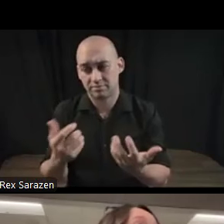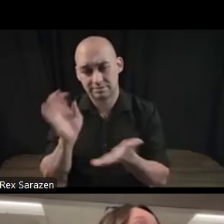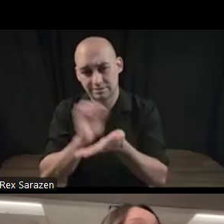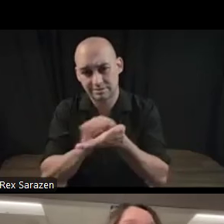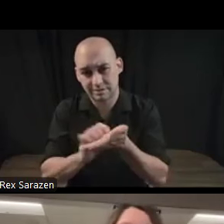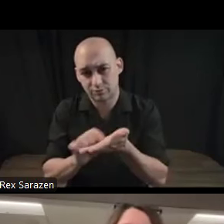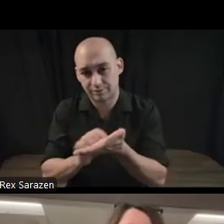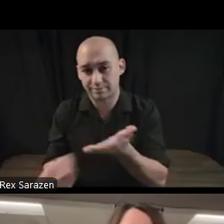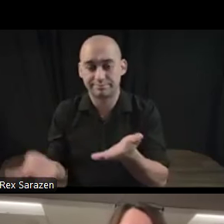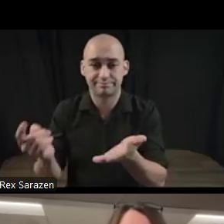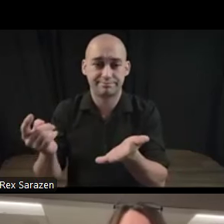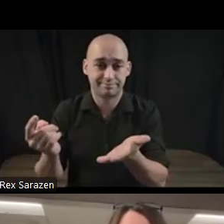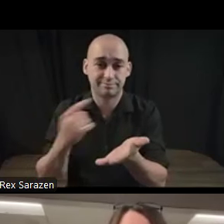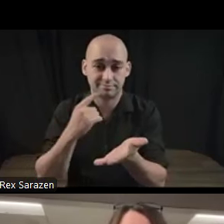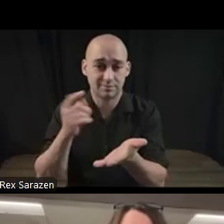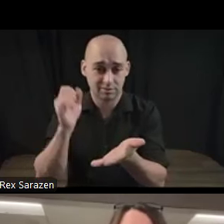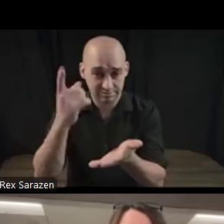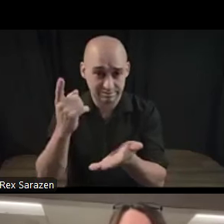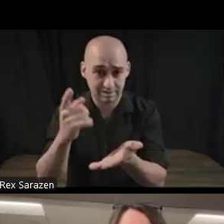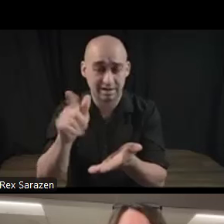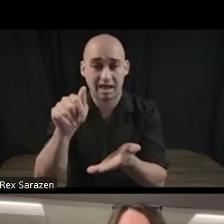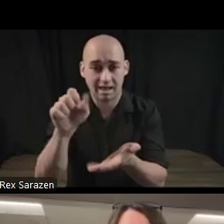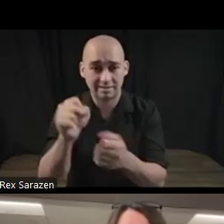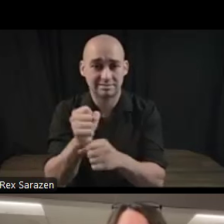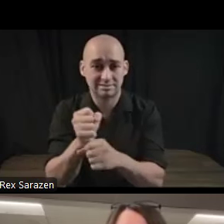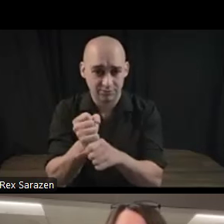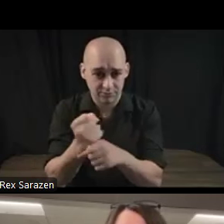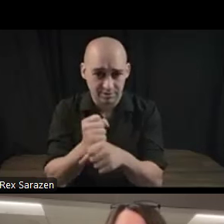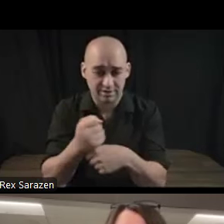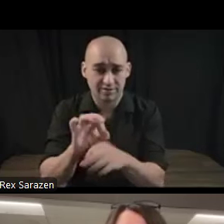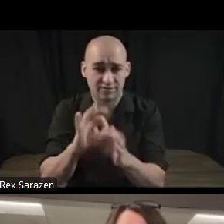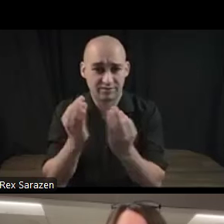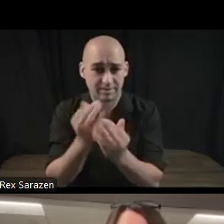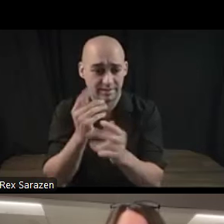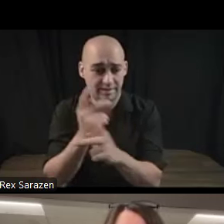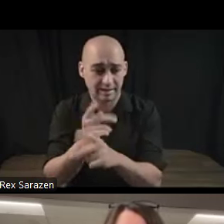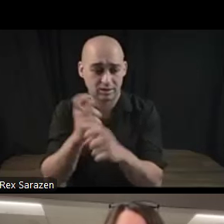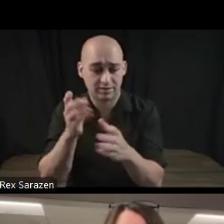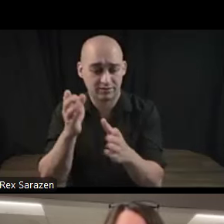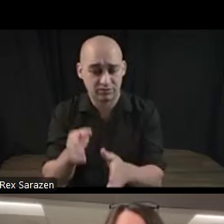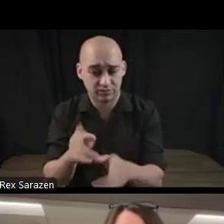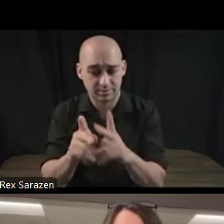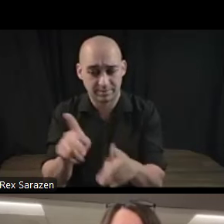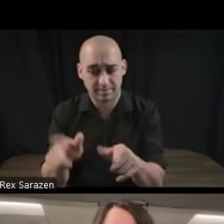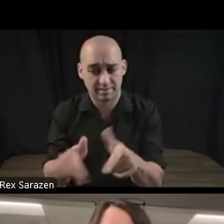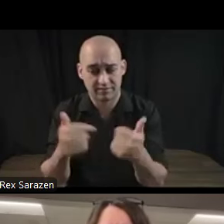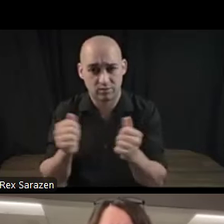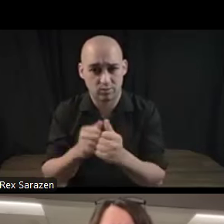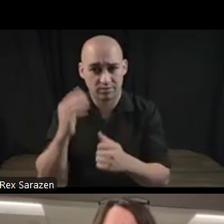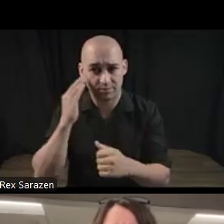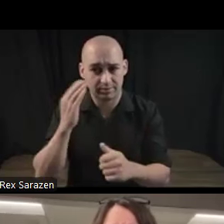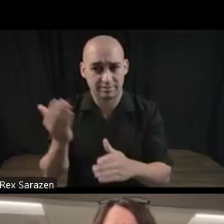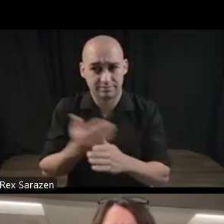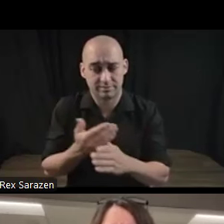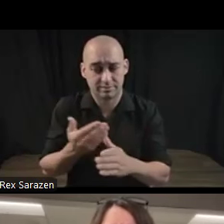to understand that as it's being created, family caregivers of people living with a cognitive impairment, we need to make sure